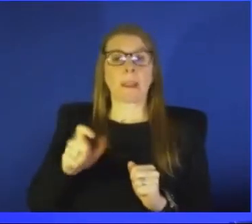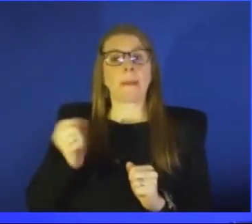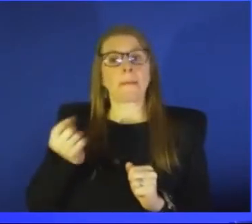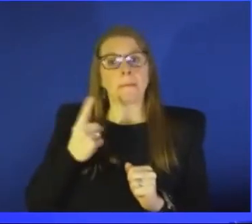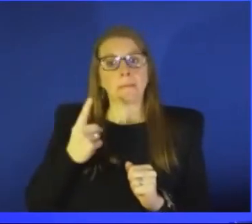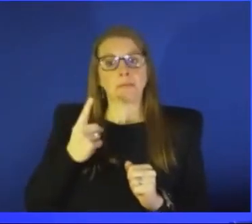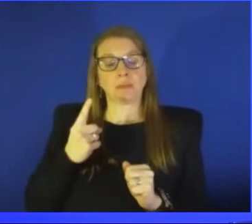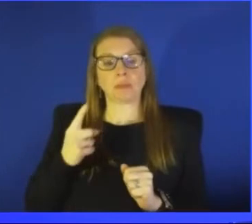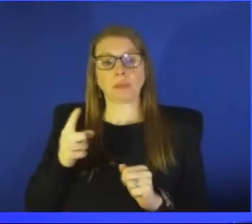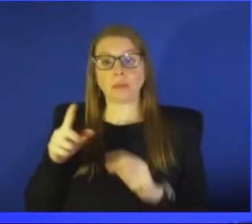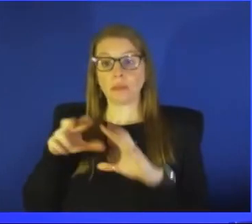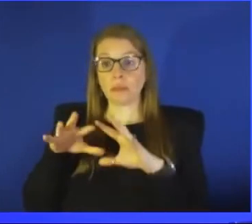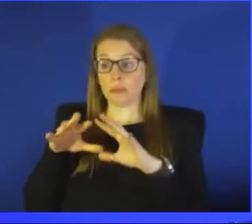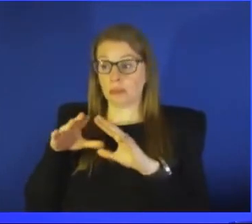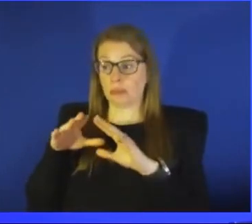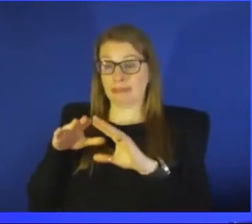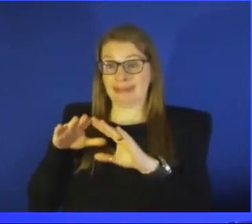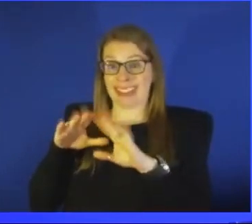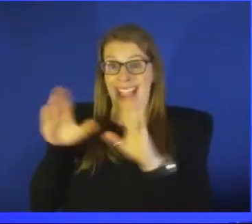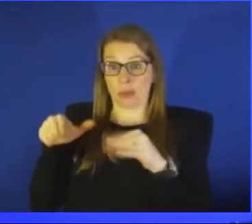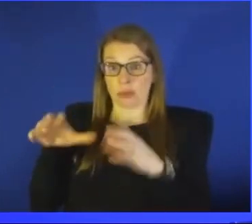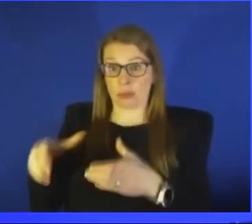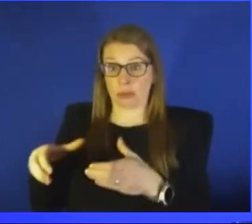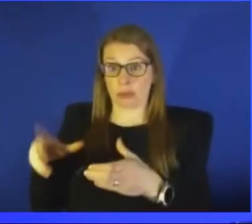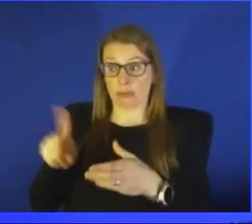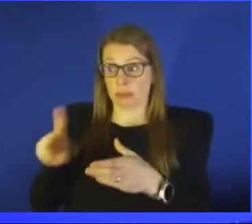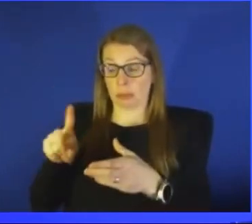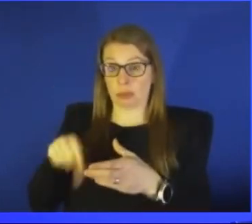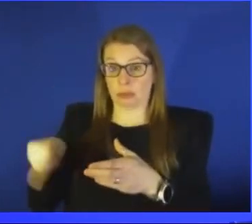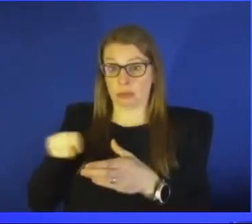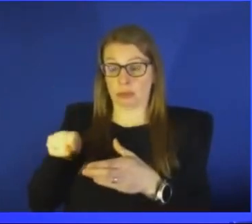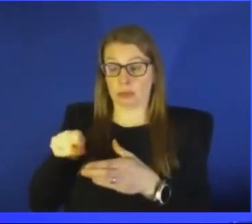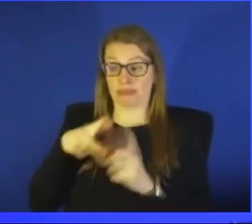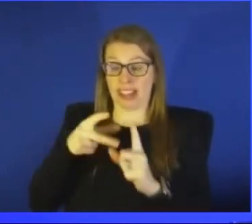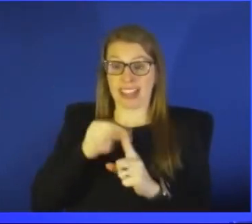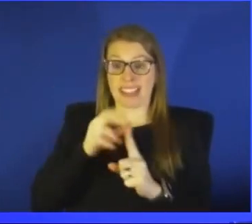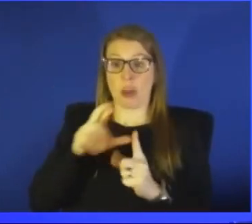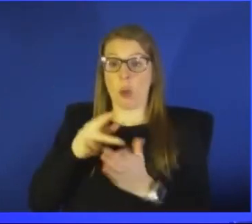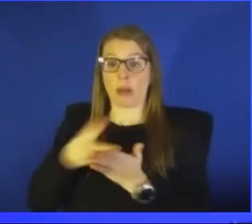been vaccinated or an individual that's been vaccinated or unvaccinated? Certainly,